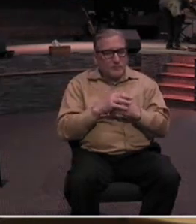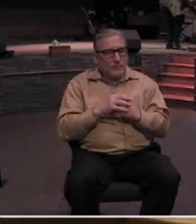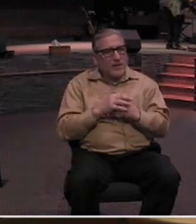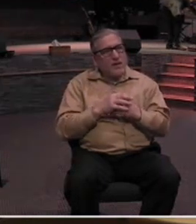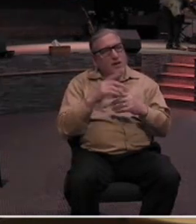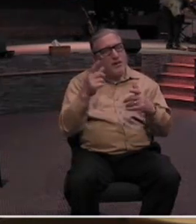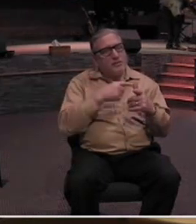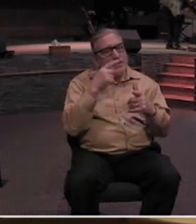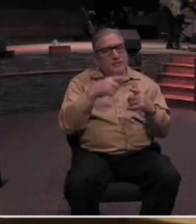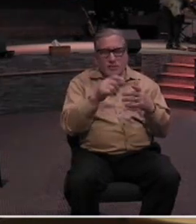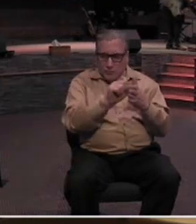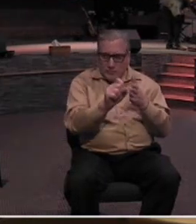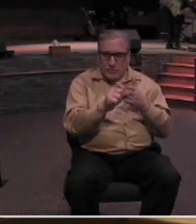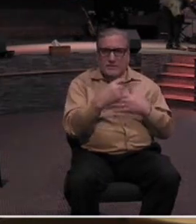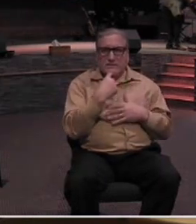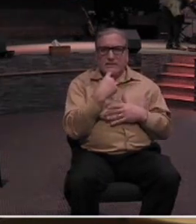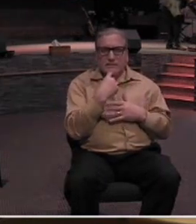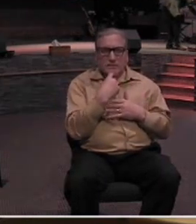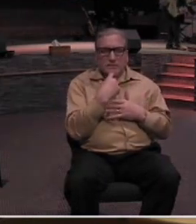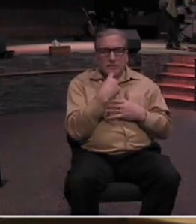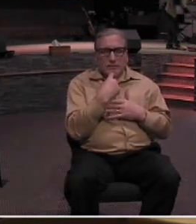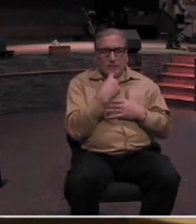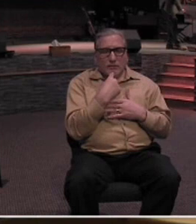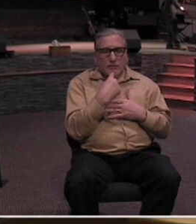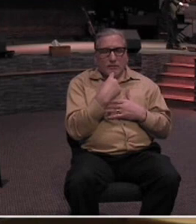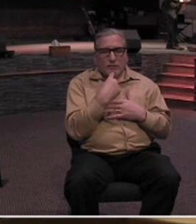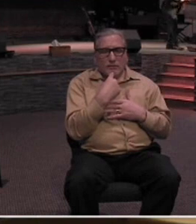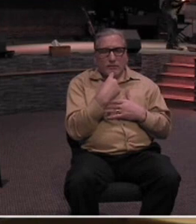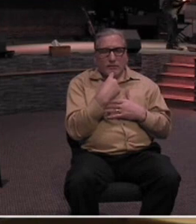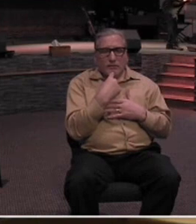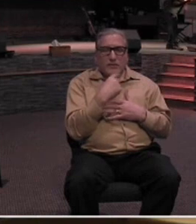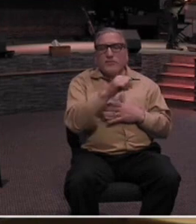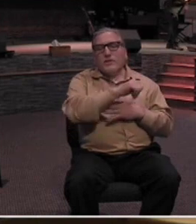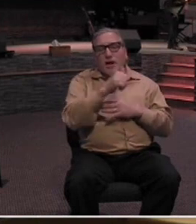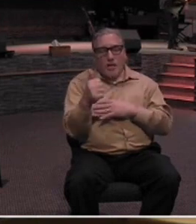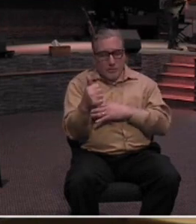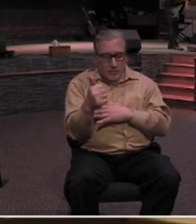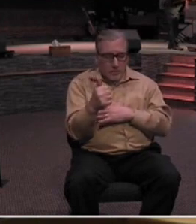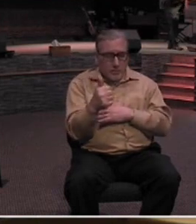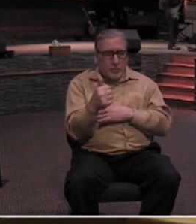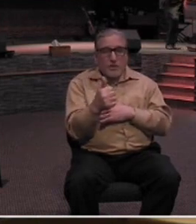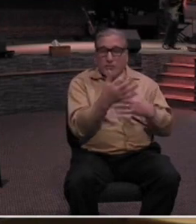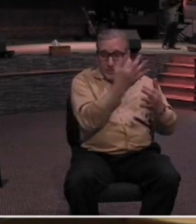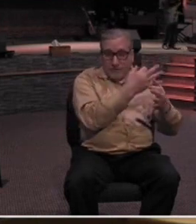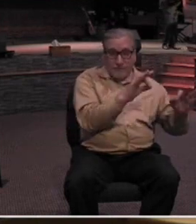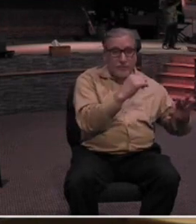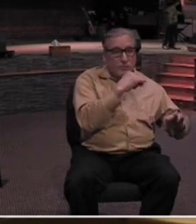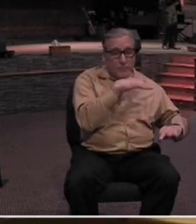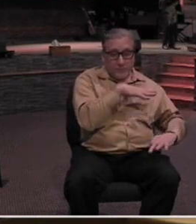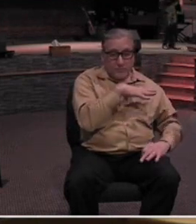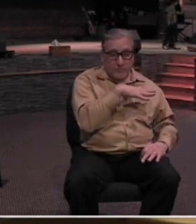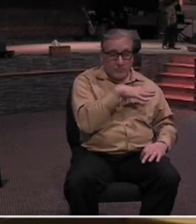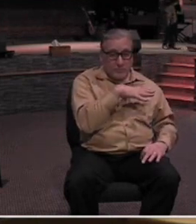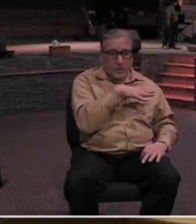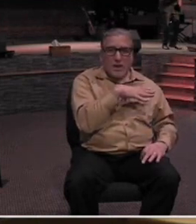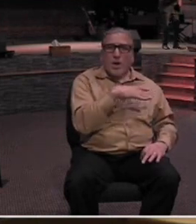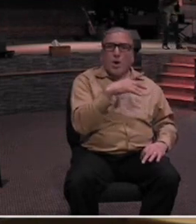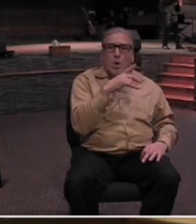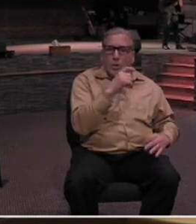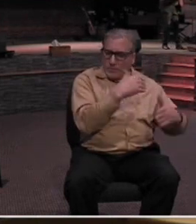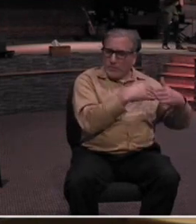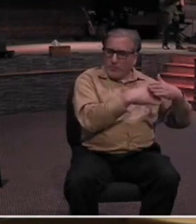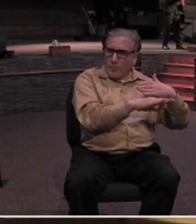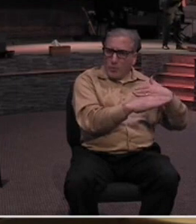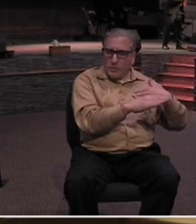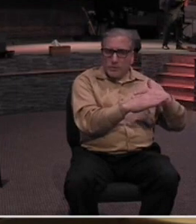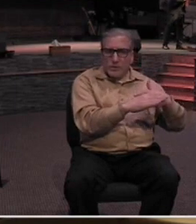And then the scripture goes on to tell us that the other was of the free woman who was born